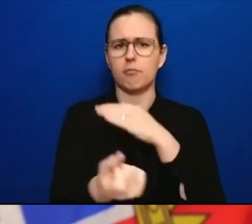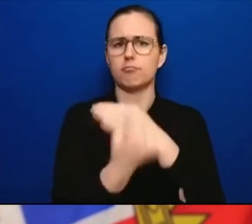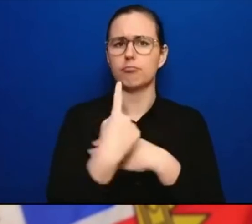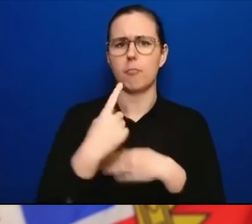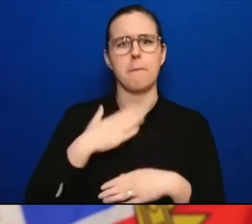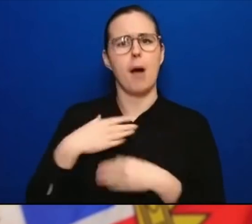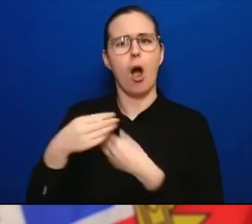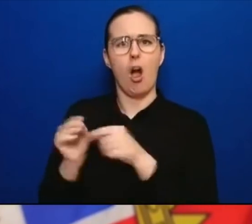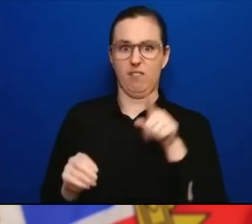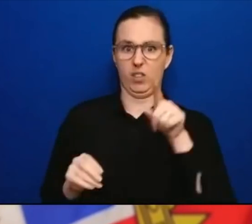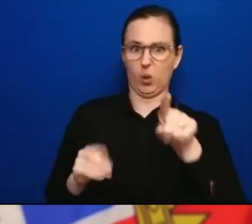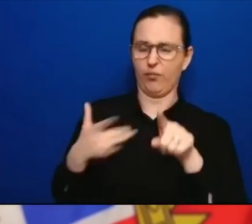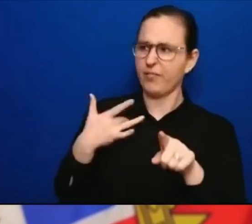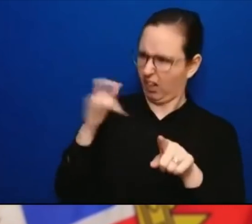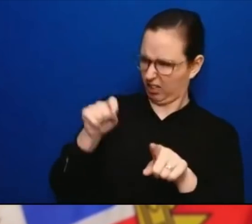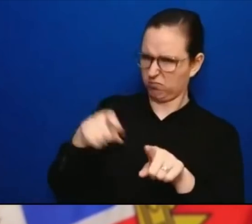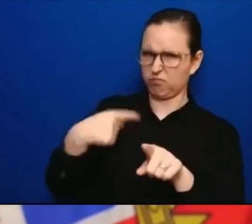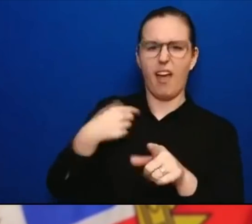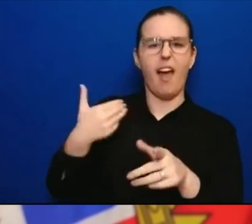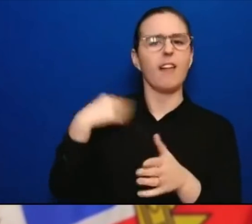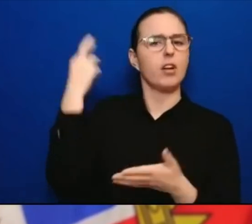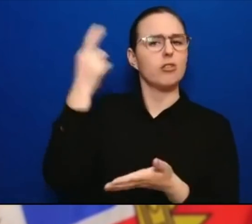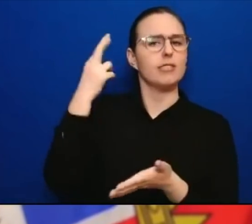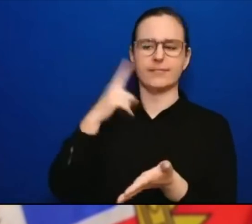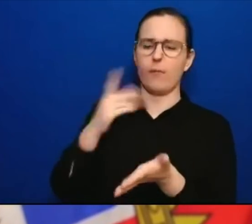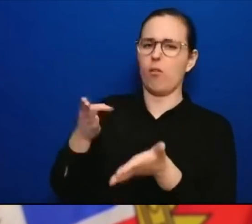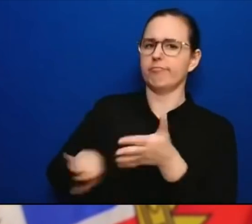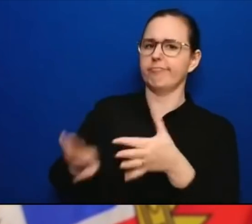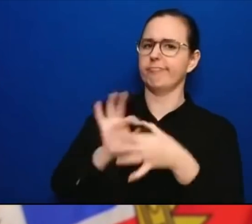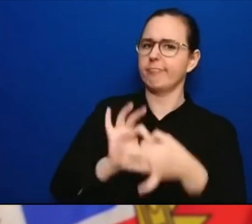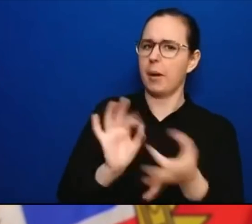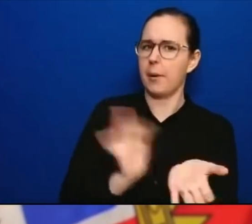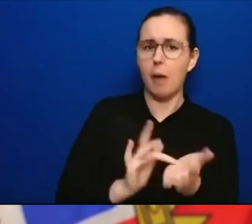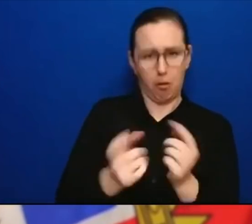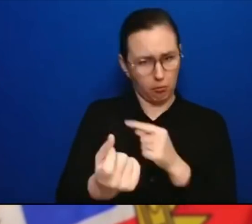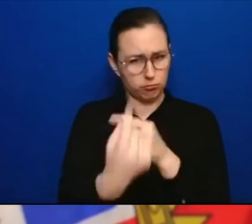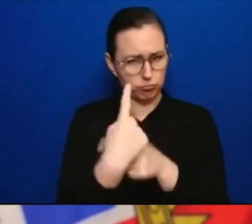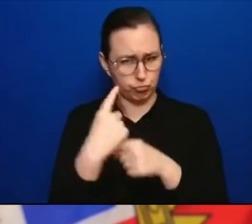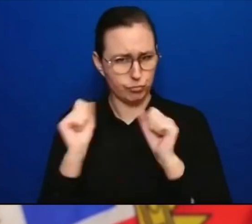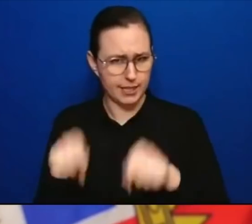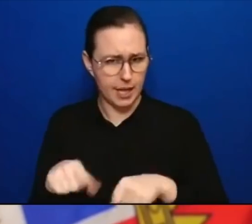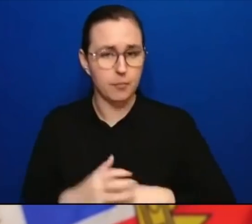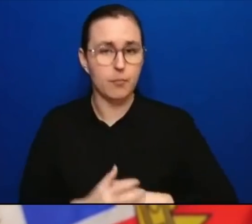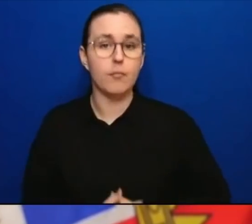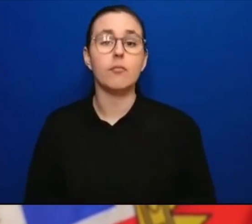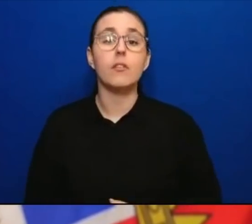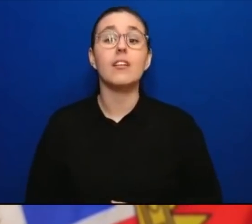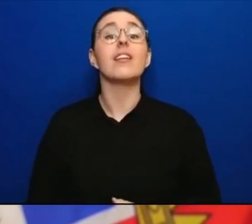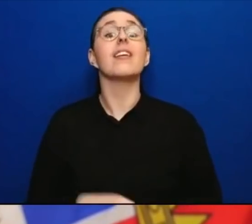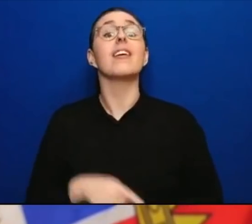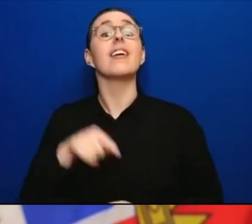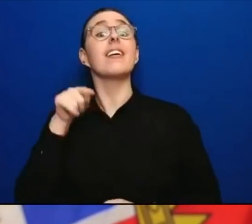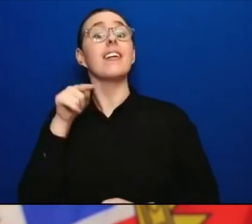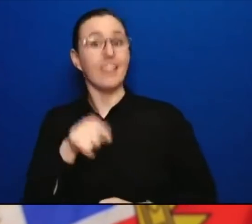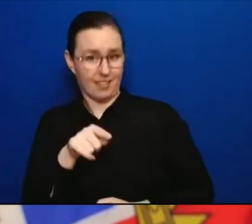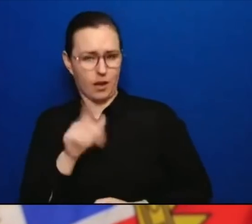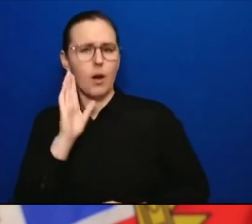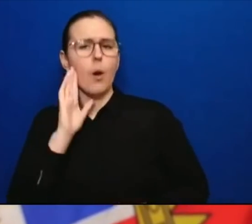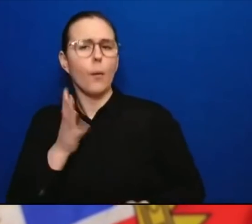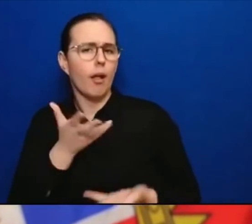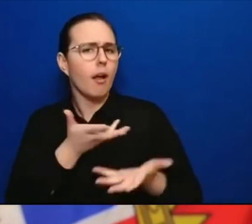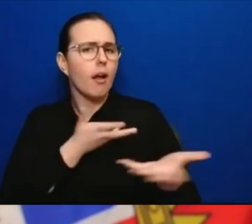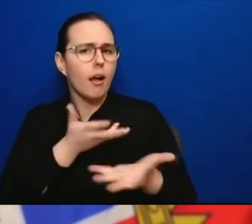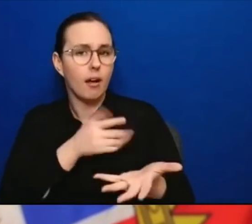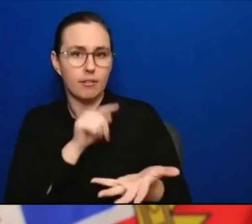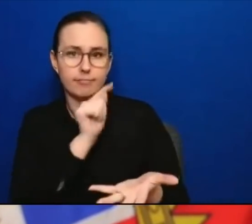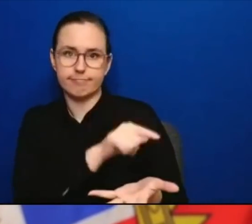Colleges will then work with the registrants who are unvaccinated to support them through this process. So those orders